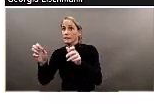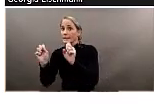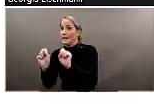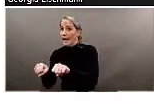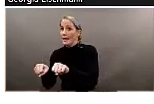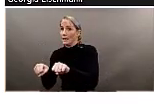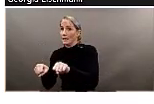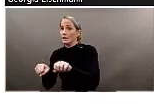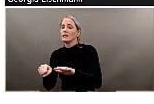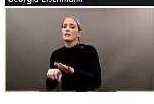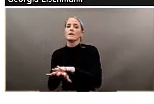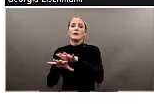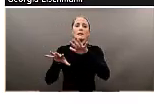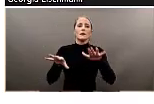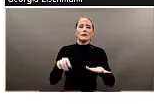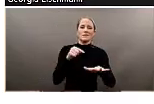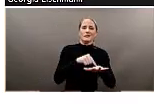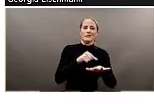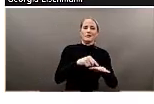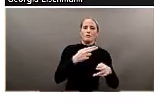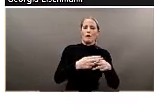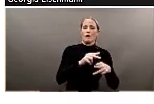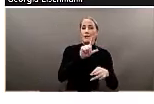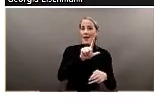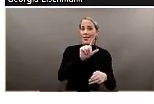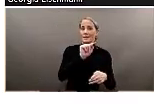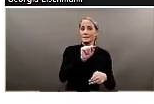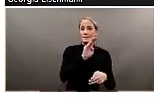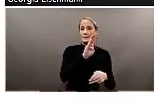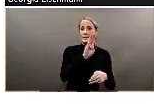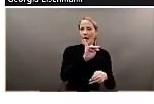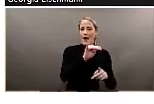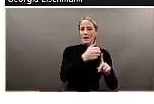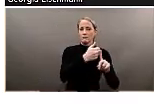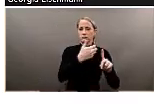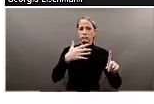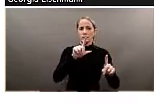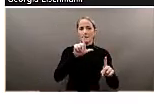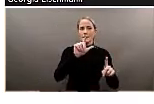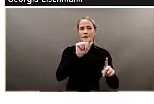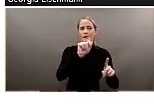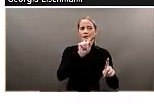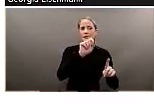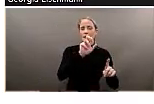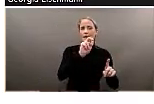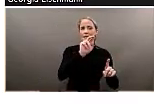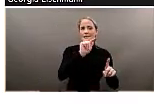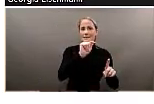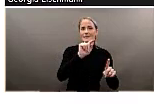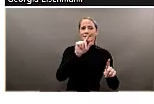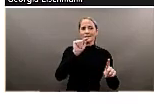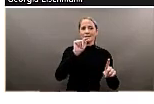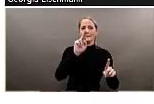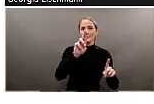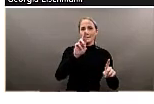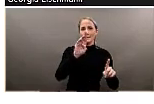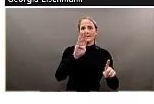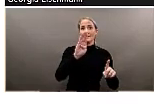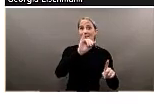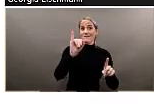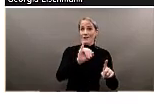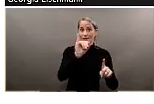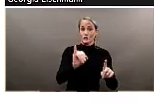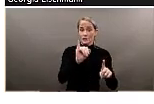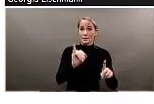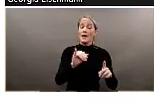right? Latent TB is when and people with latent, that's it's abbreviated LTBI.